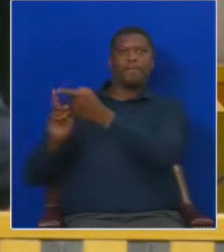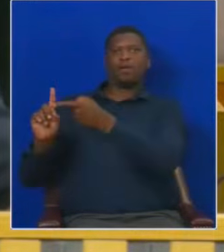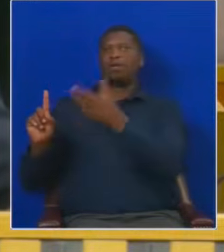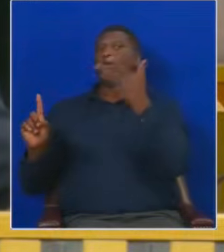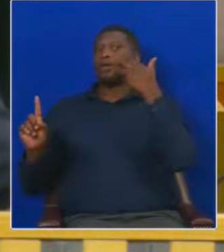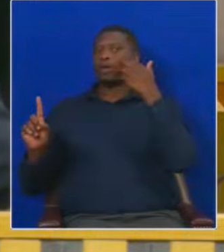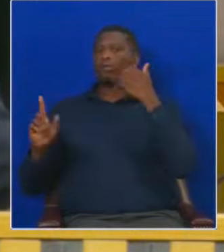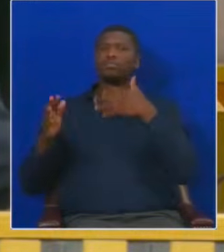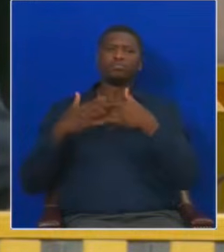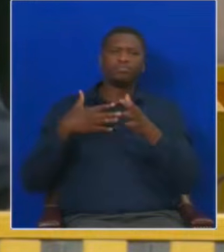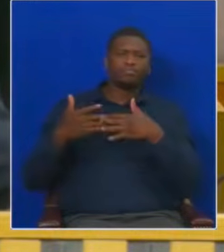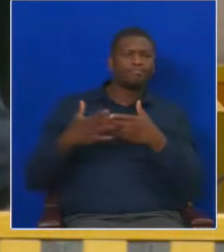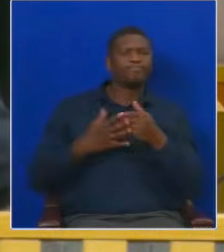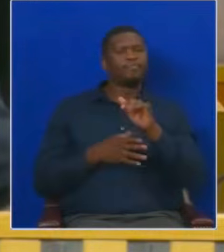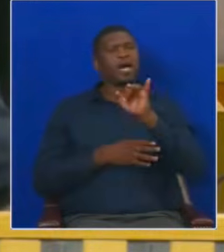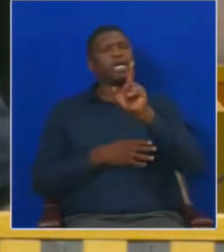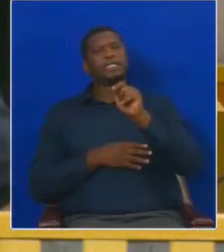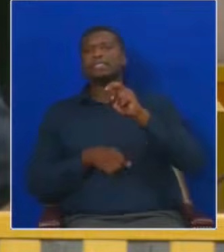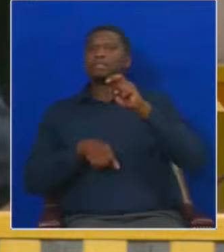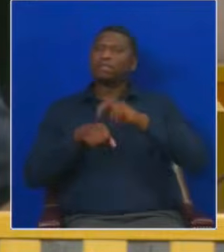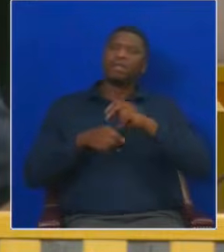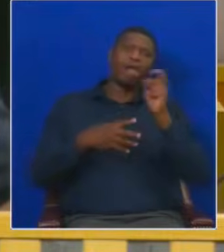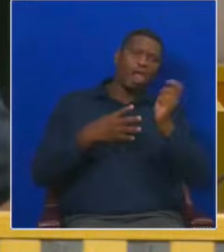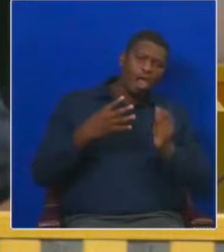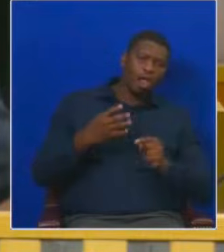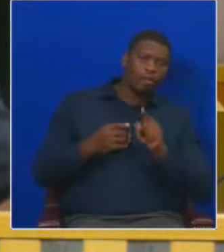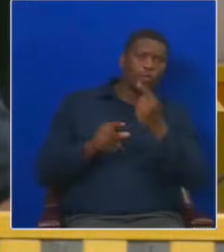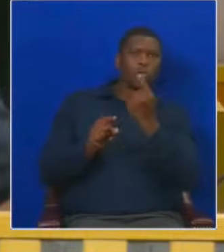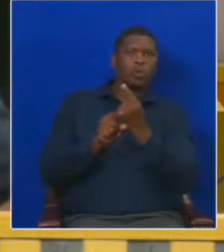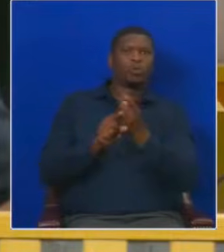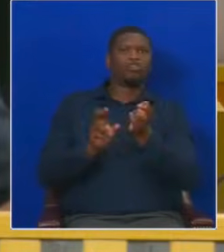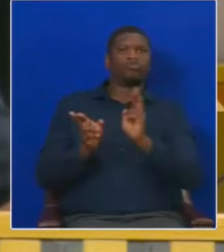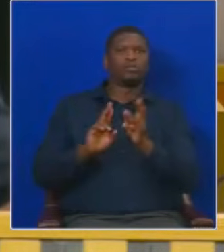IT-related needs, then maybe